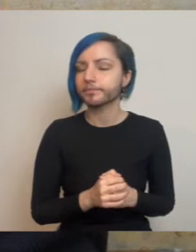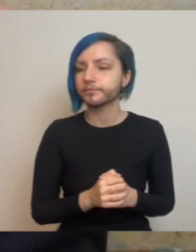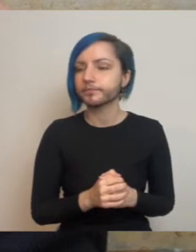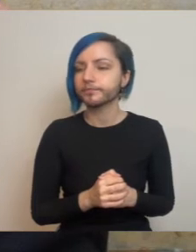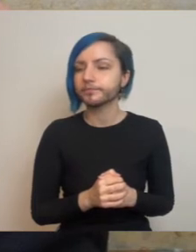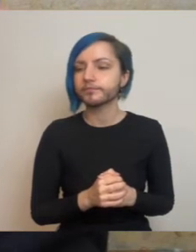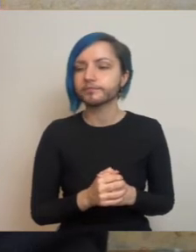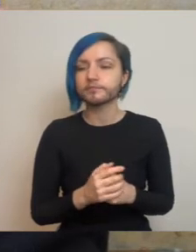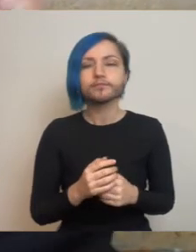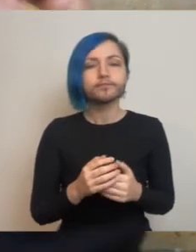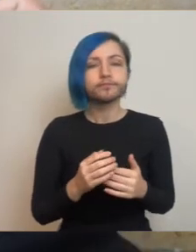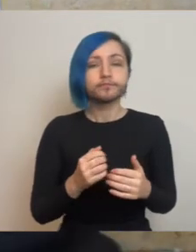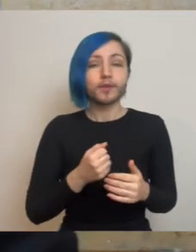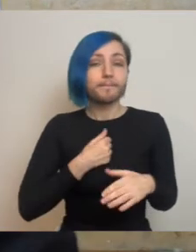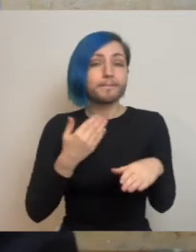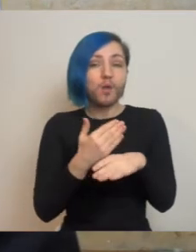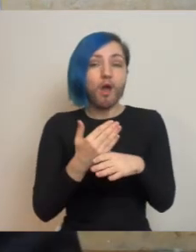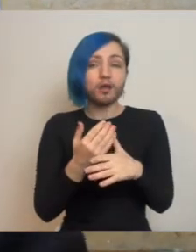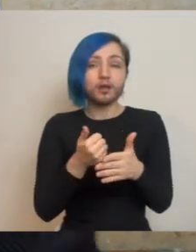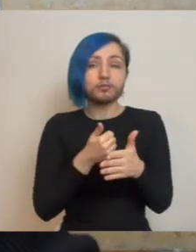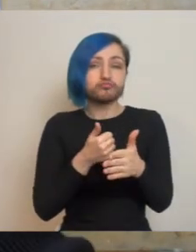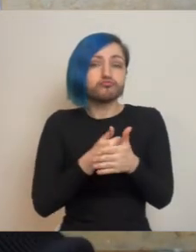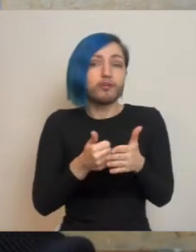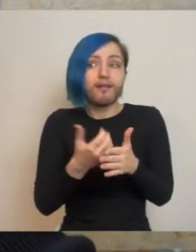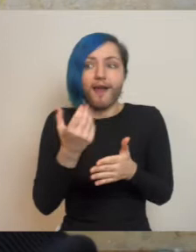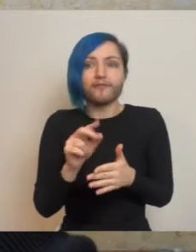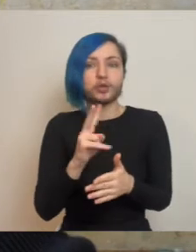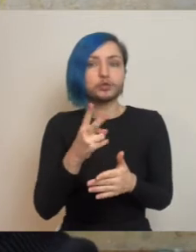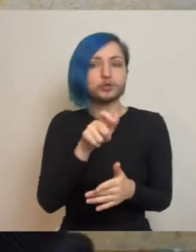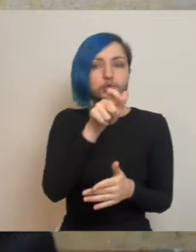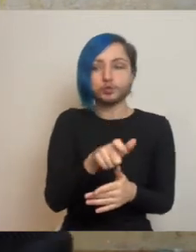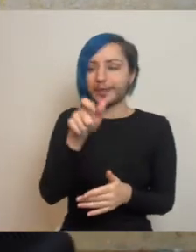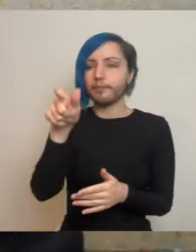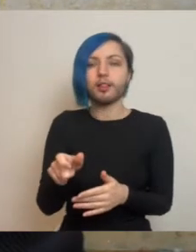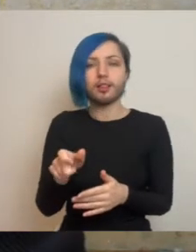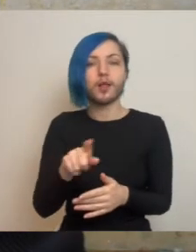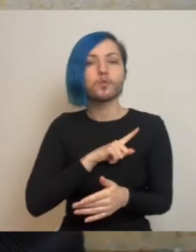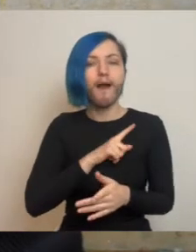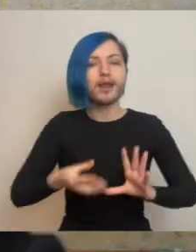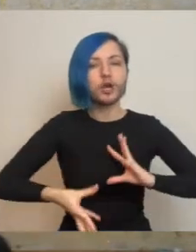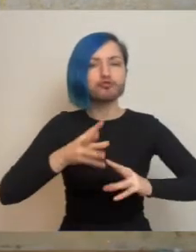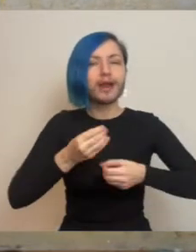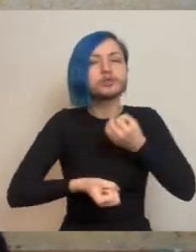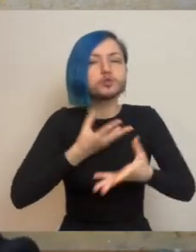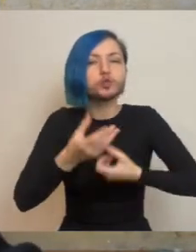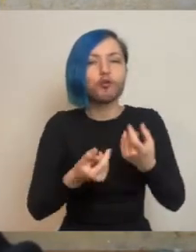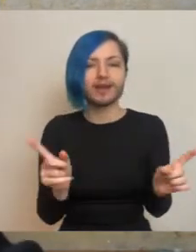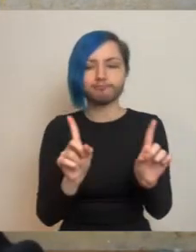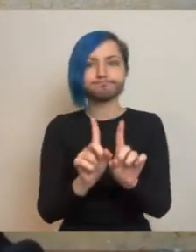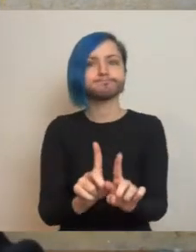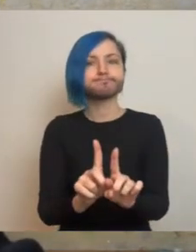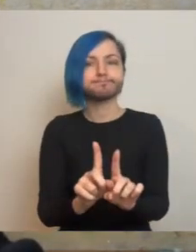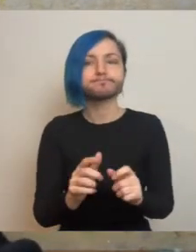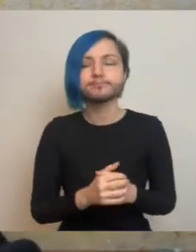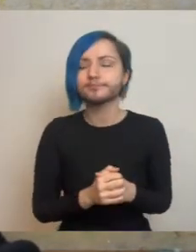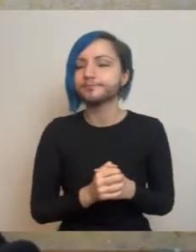I often have two figures in my work because I think they sort of tell a story when they're together. Now, the